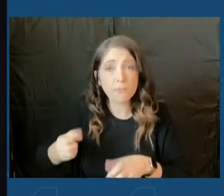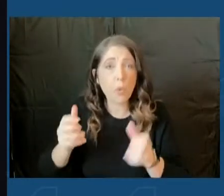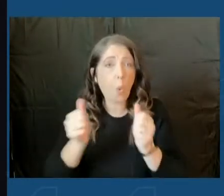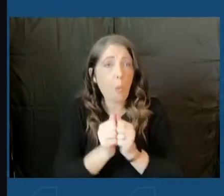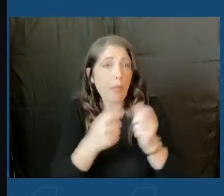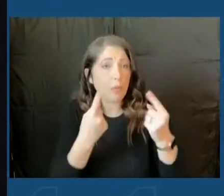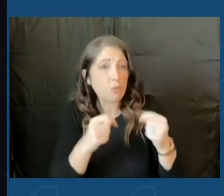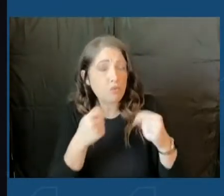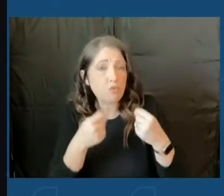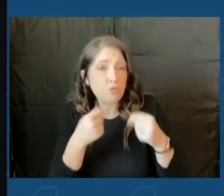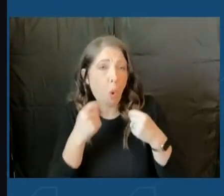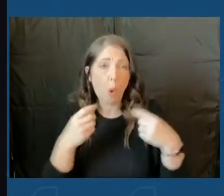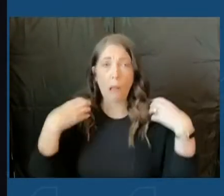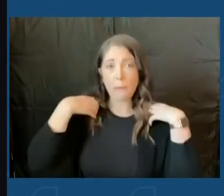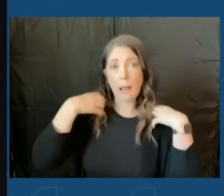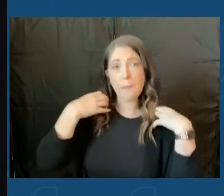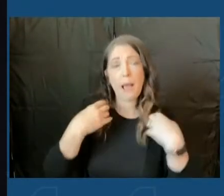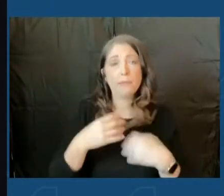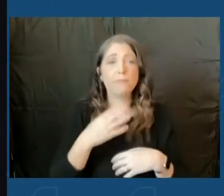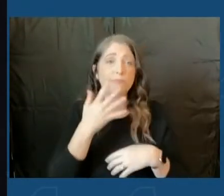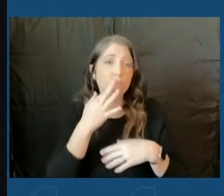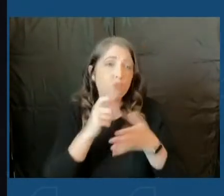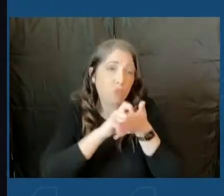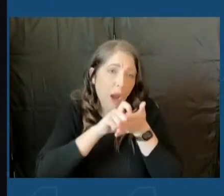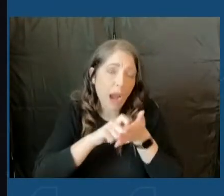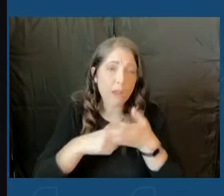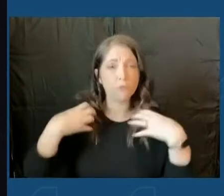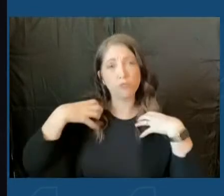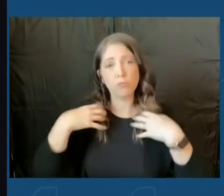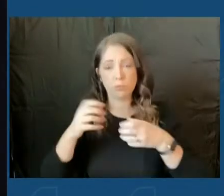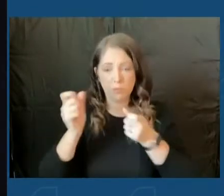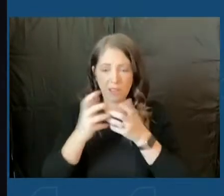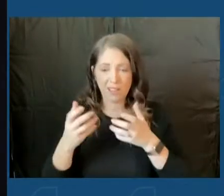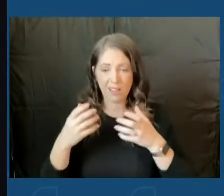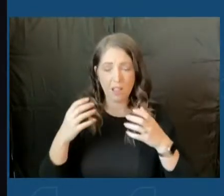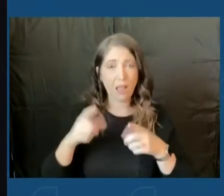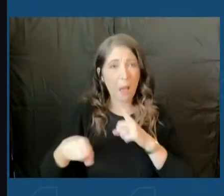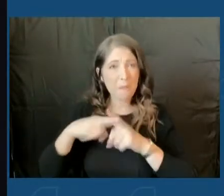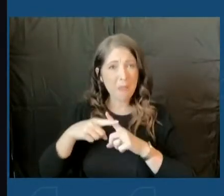child might bring, with the crayons, with the backpack, a bulletproof